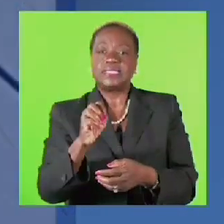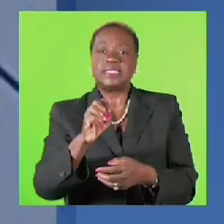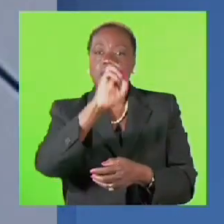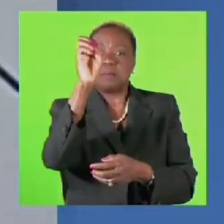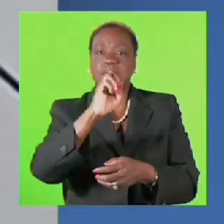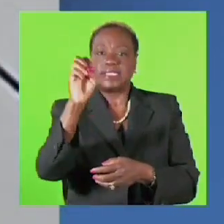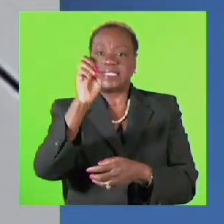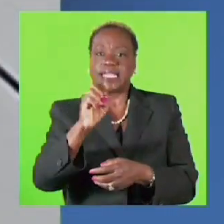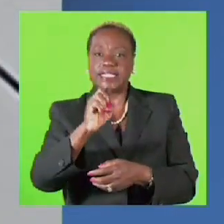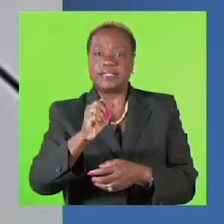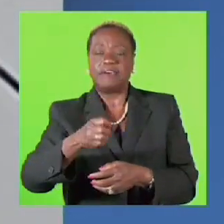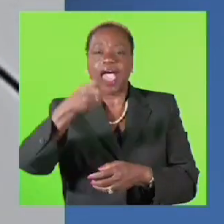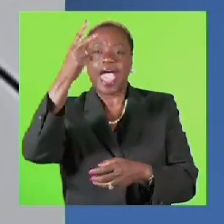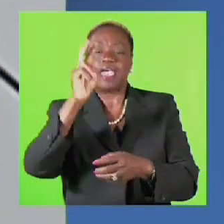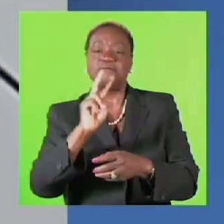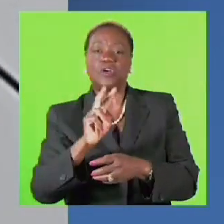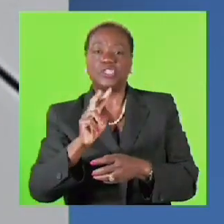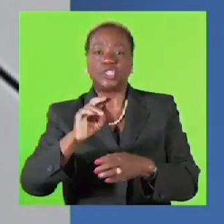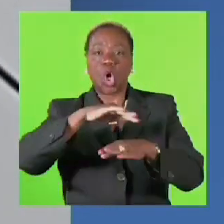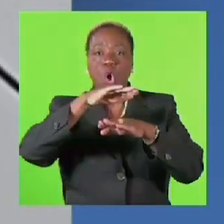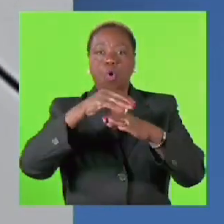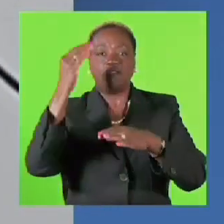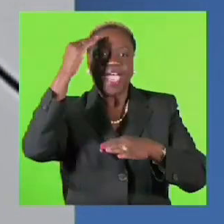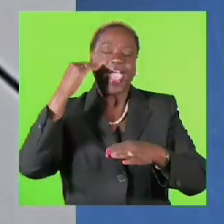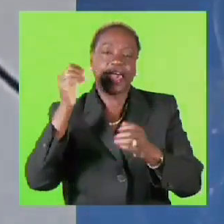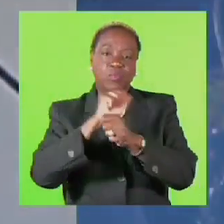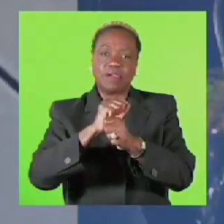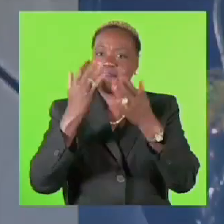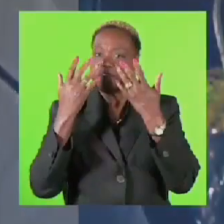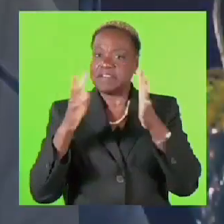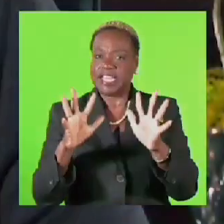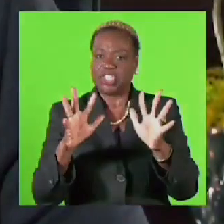60% of high voltage overhead work has been completed.